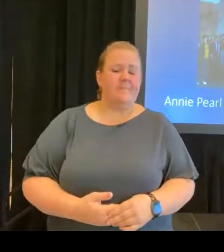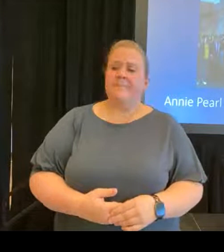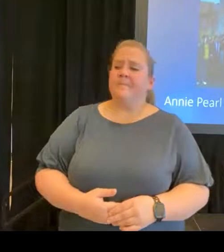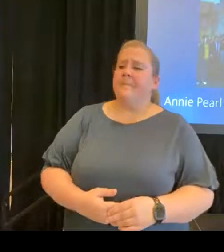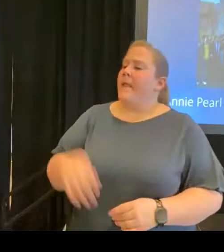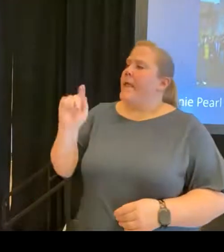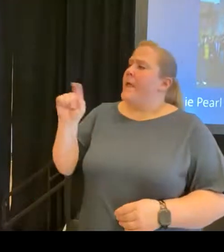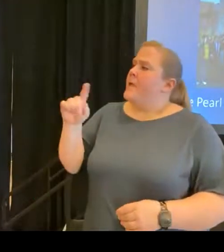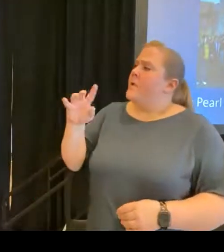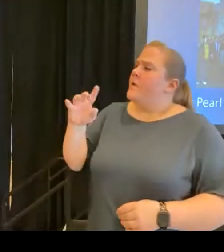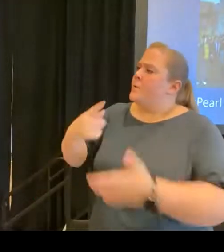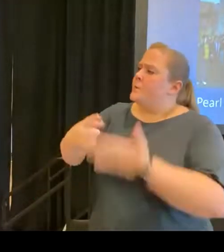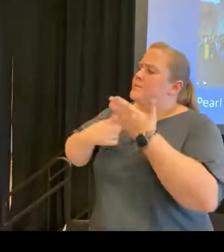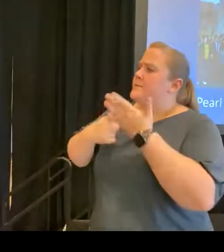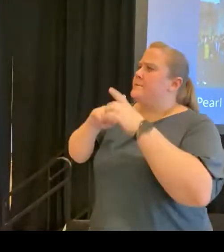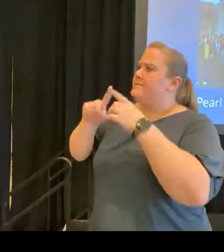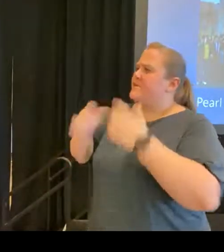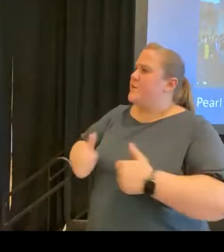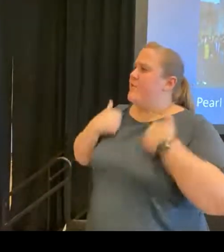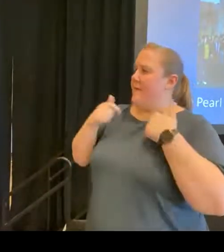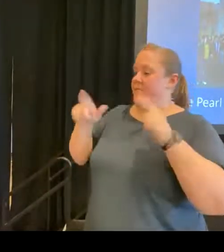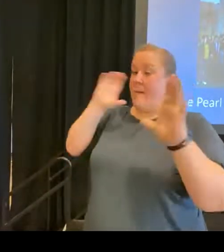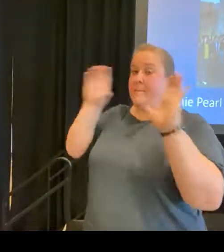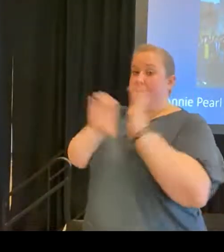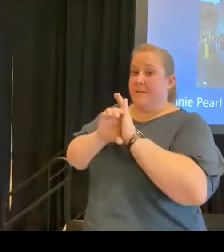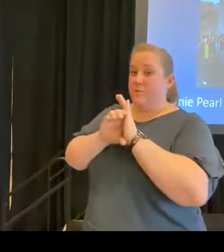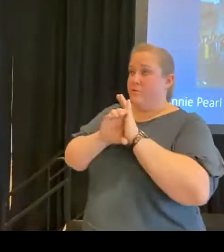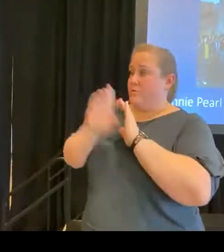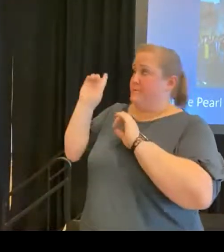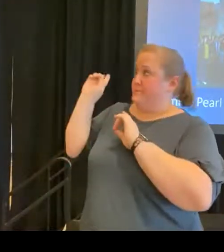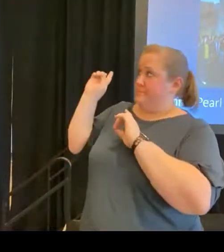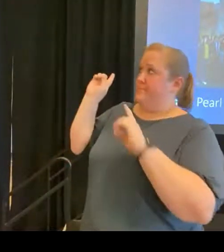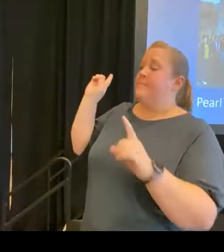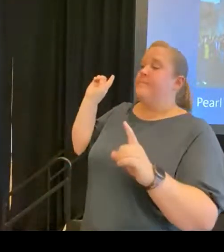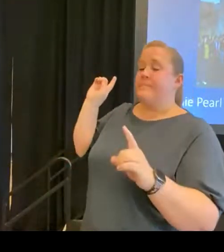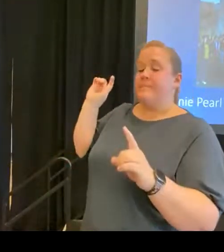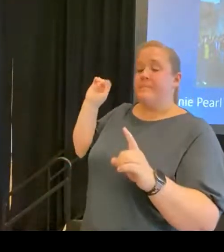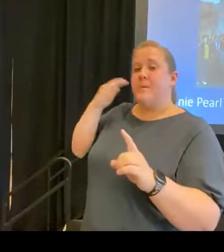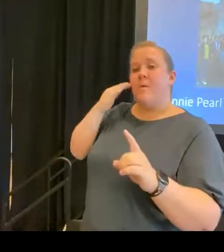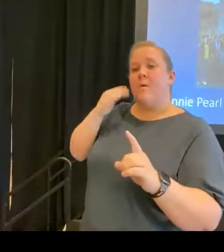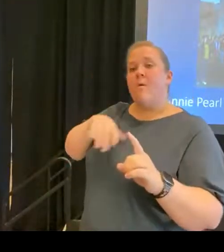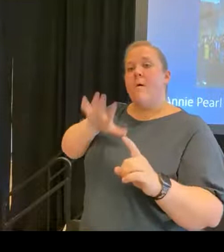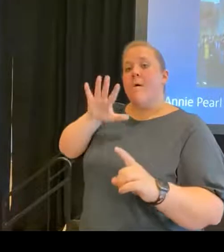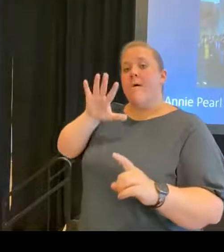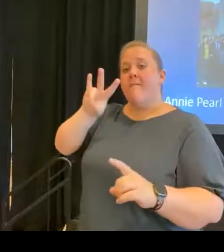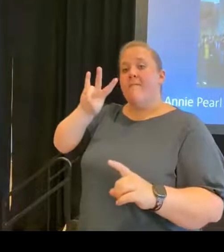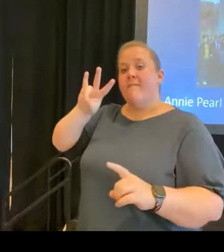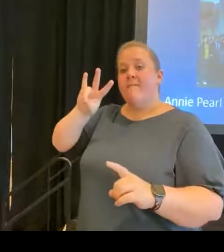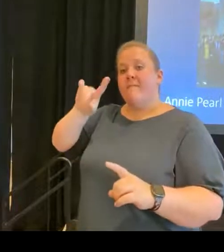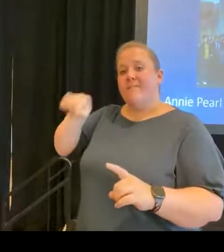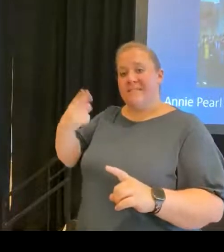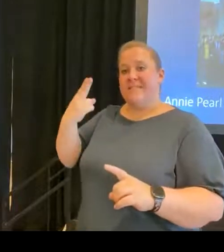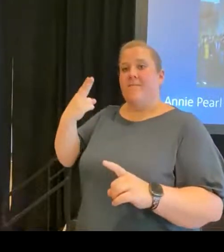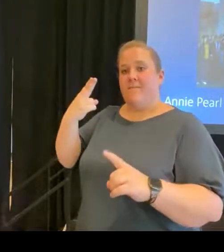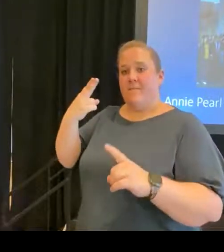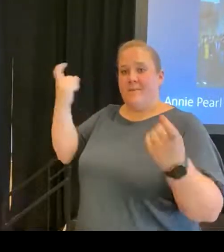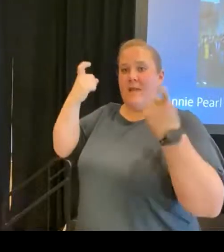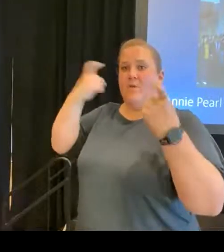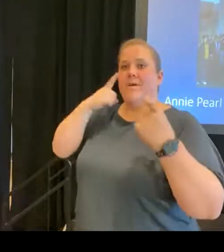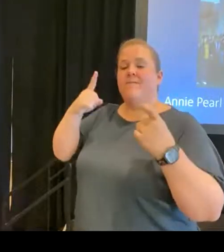You're talking about, surviving. This picture we have behind us is, the 57th anniversary of Bloody